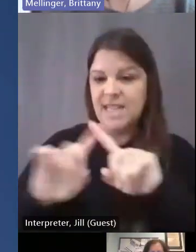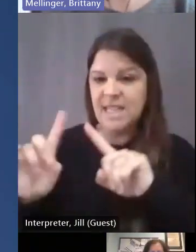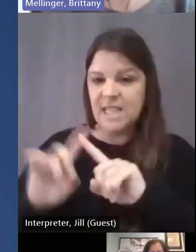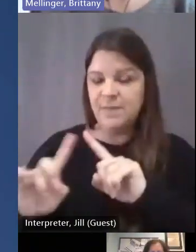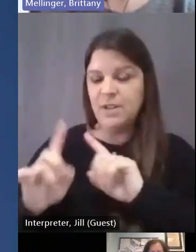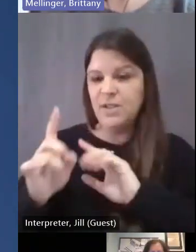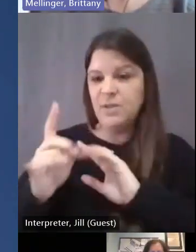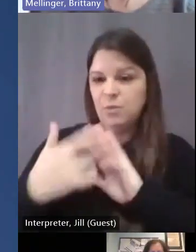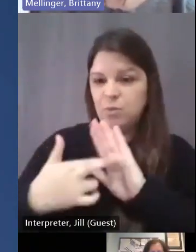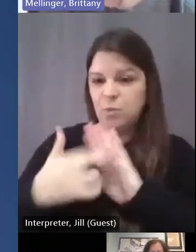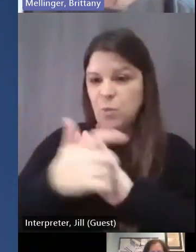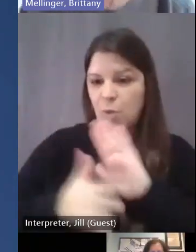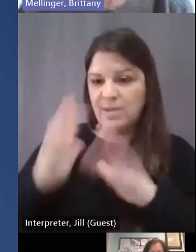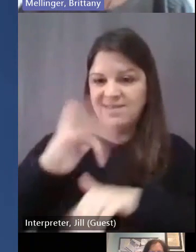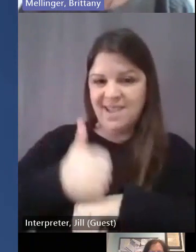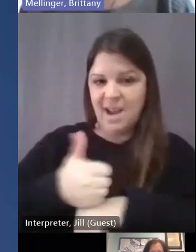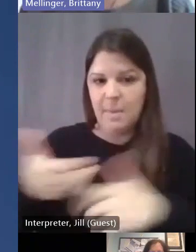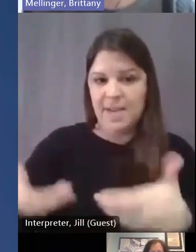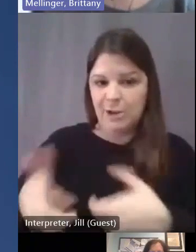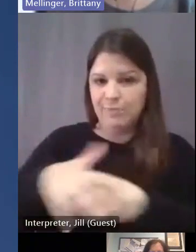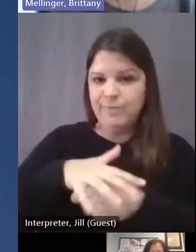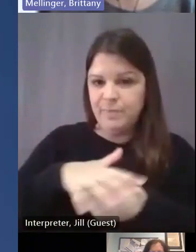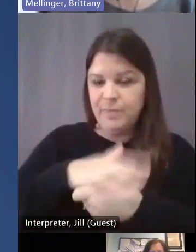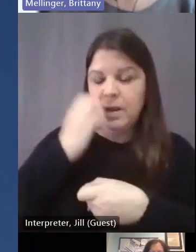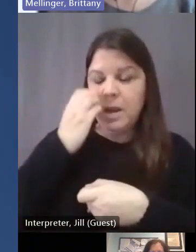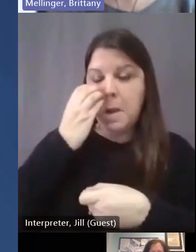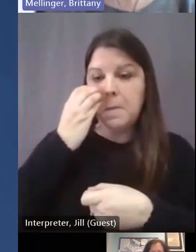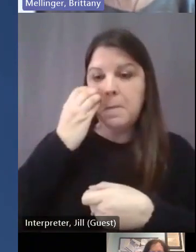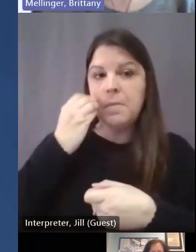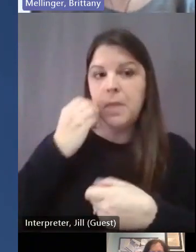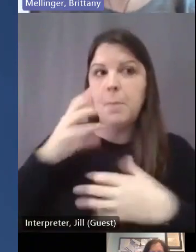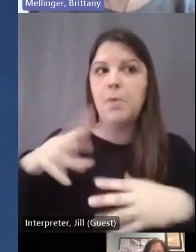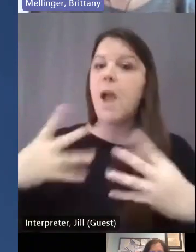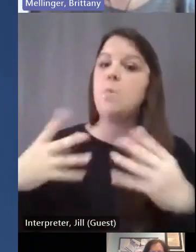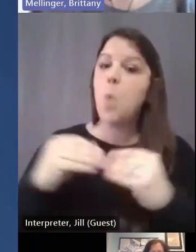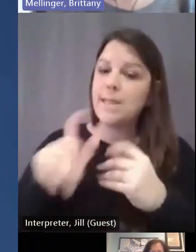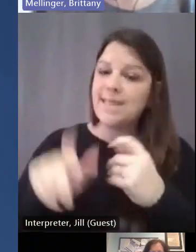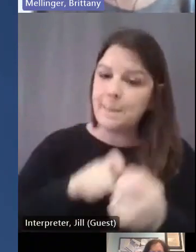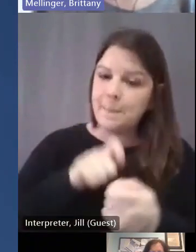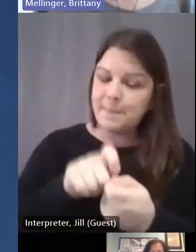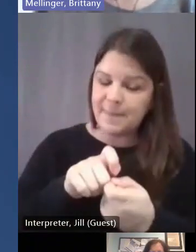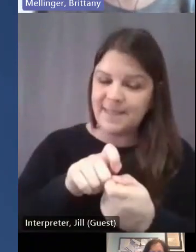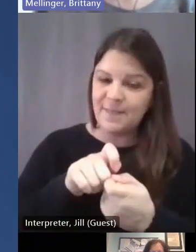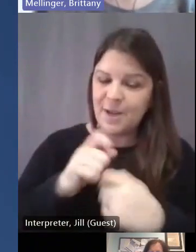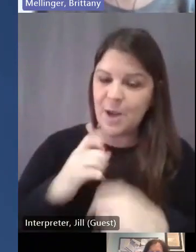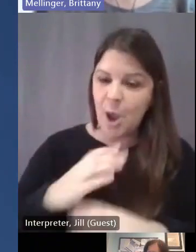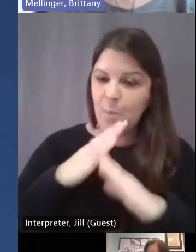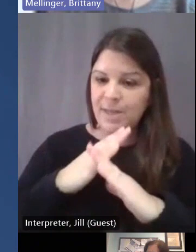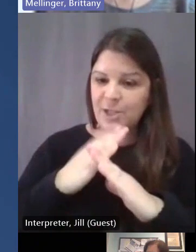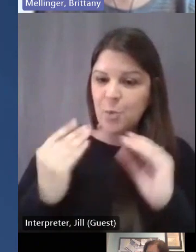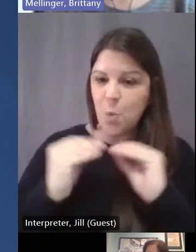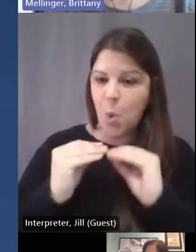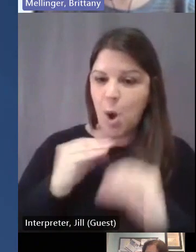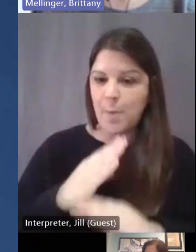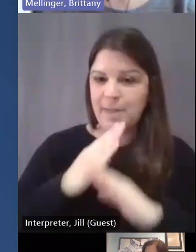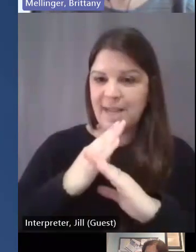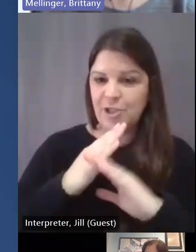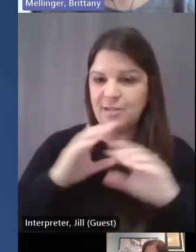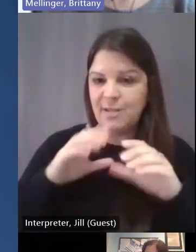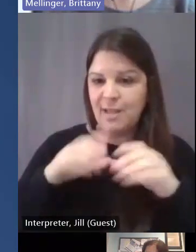state of Pennsylvania that may provide even more protections. They might add additional protected